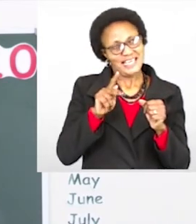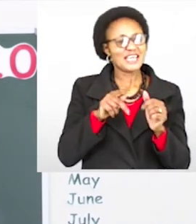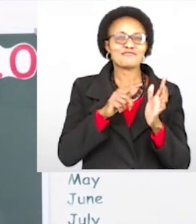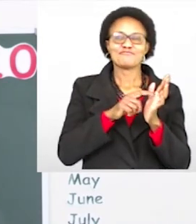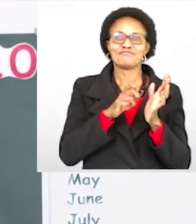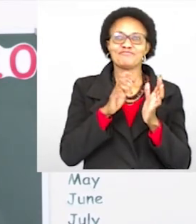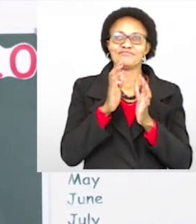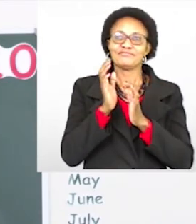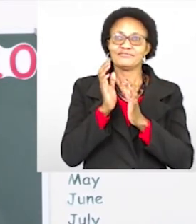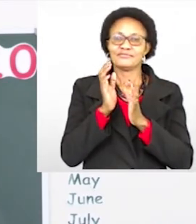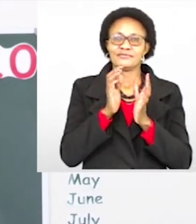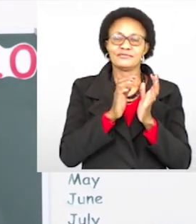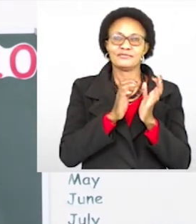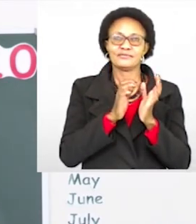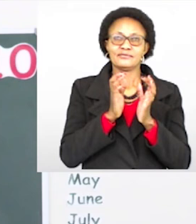your sanitizer.